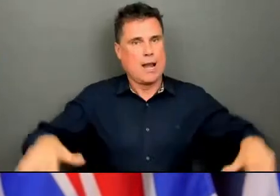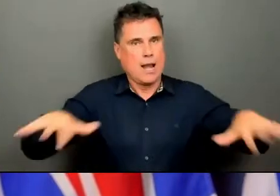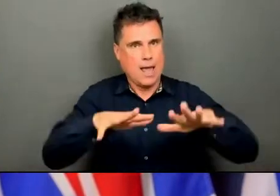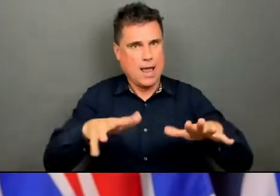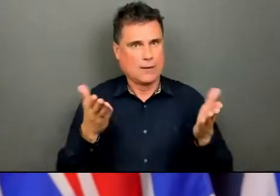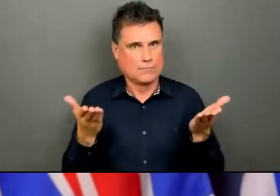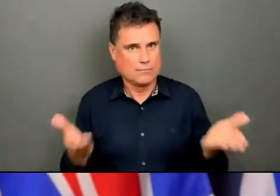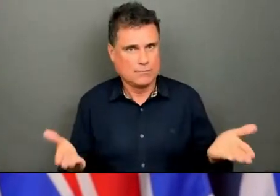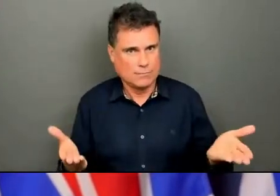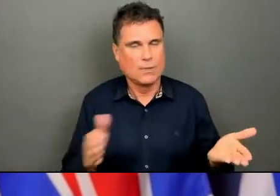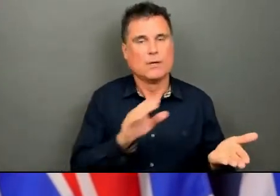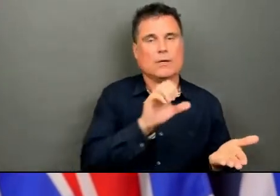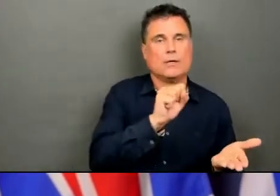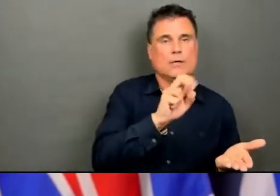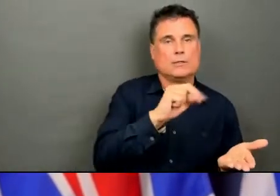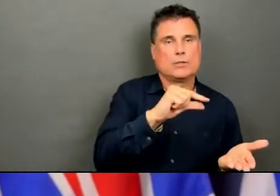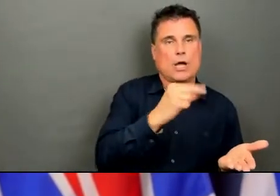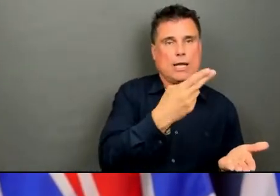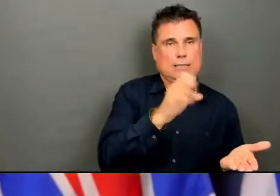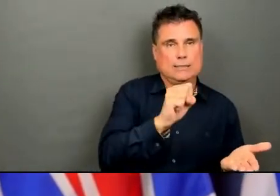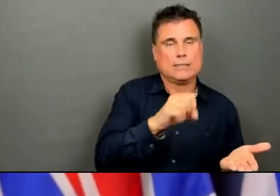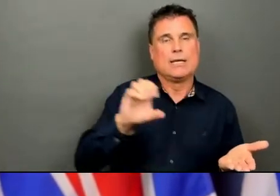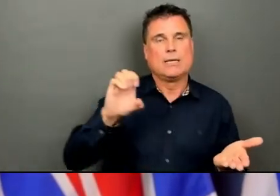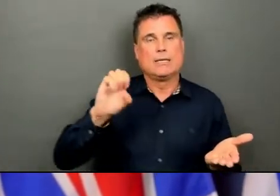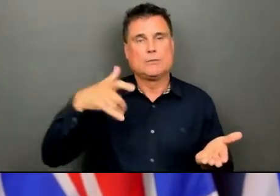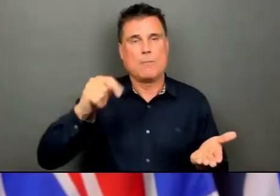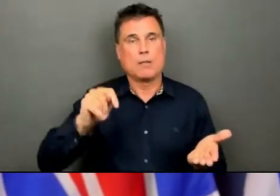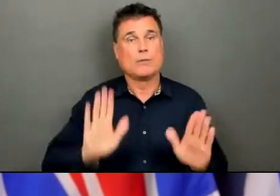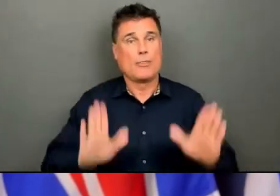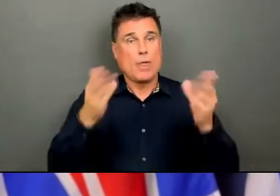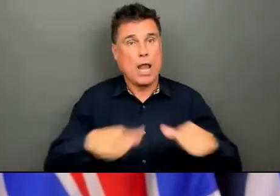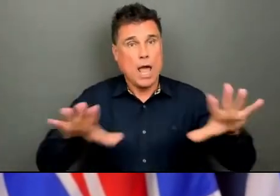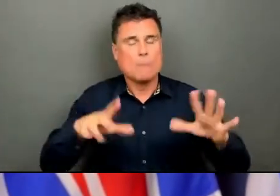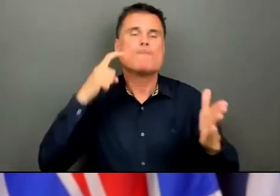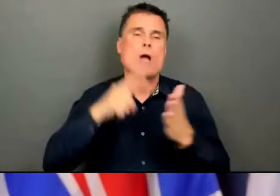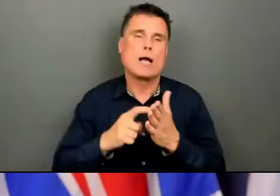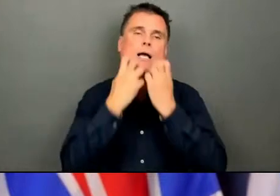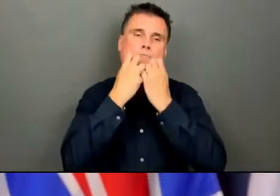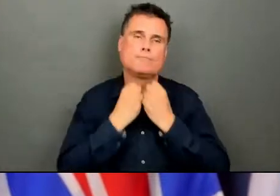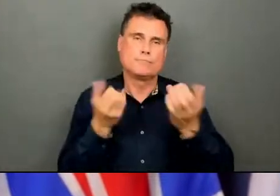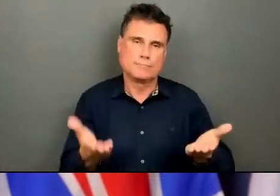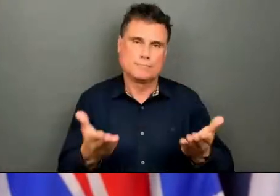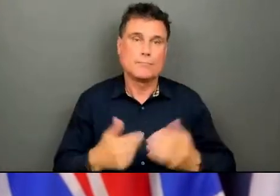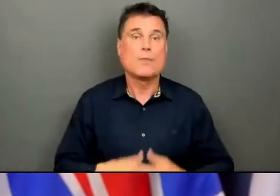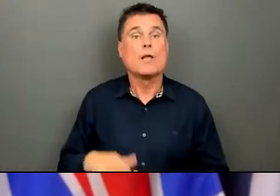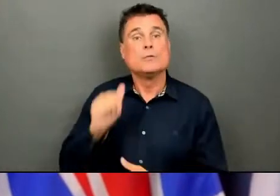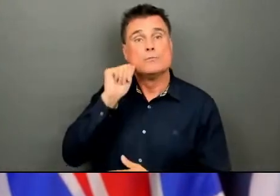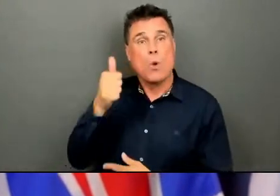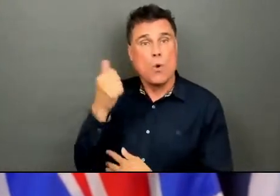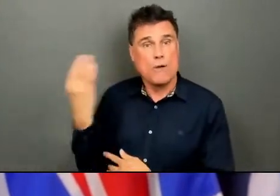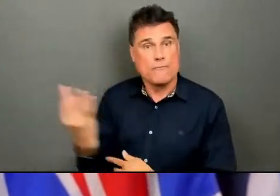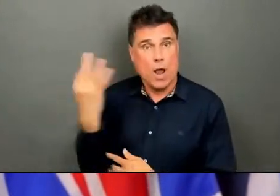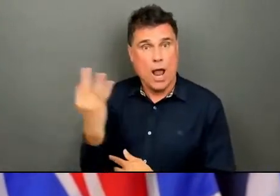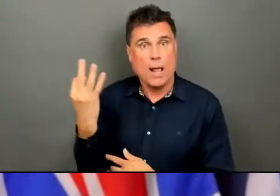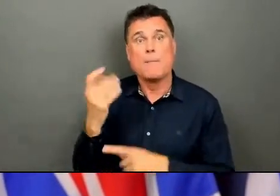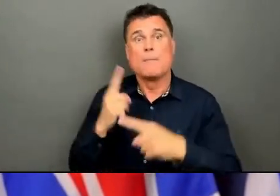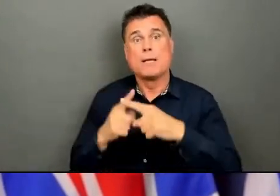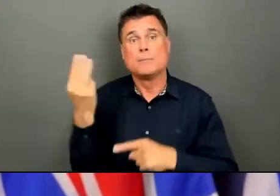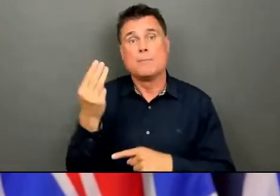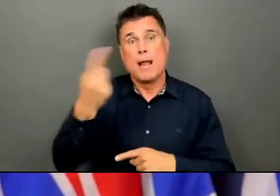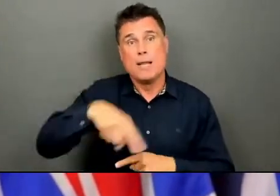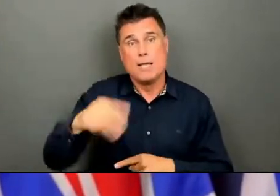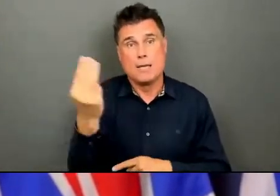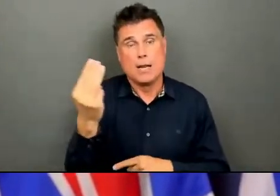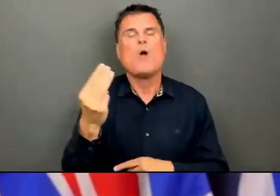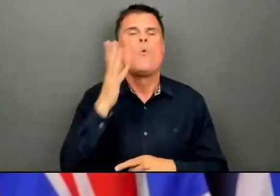Lekwungen-speaking people of the Songhees and the Esquimalt First Nations. Tomorrow, Friday, and Monday, we'll be providing written